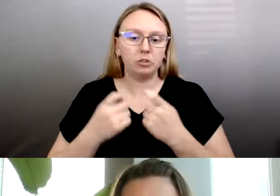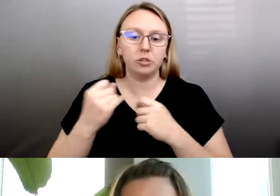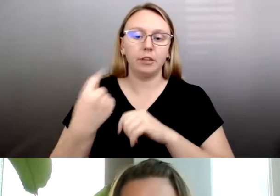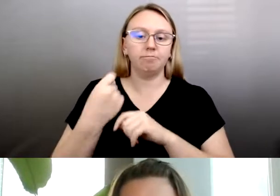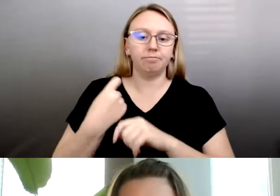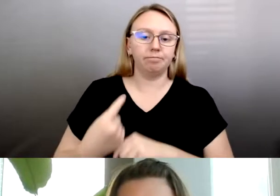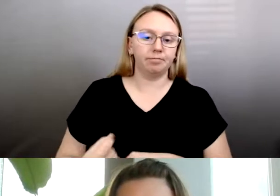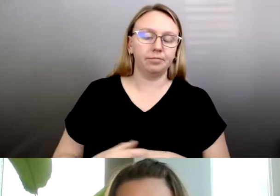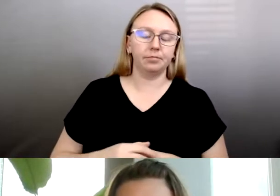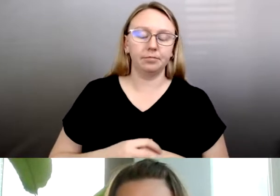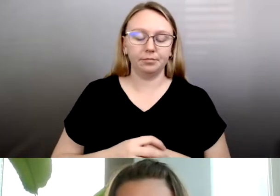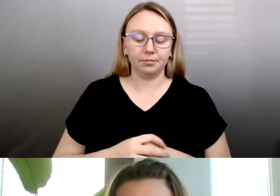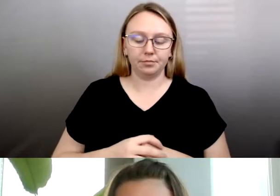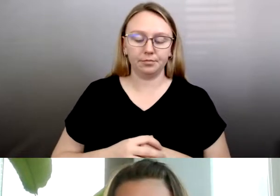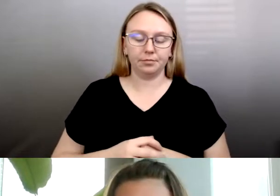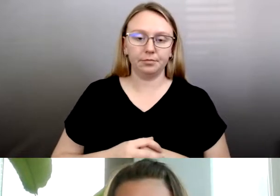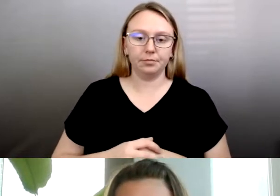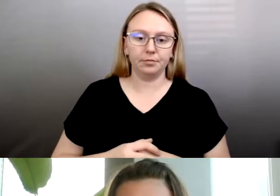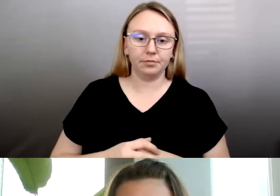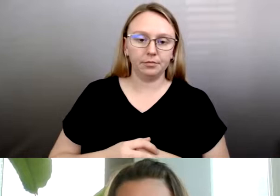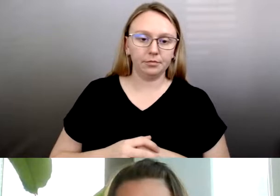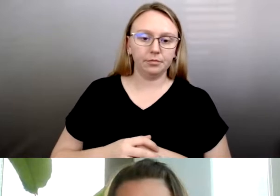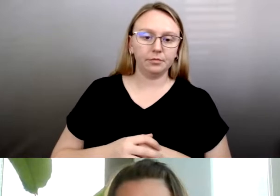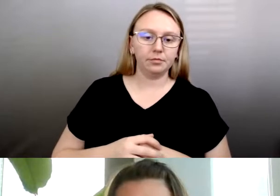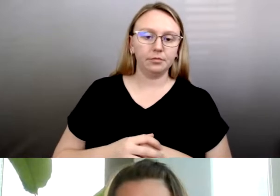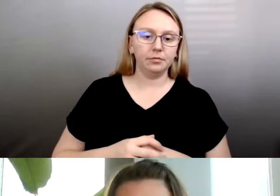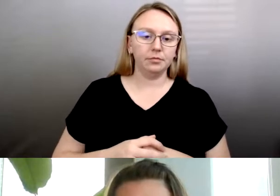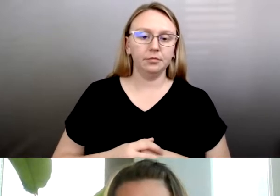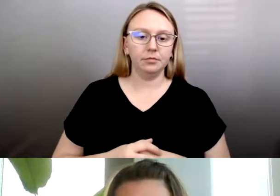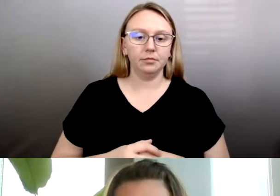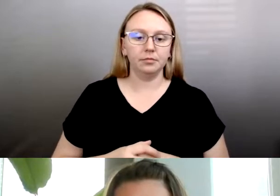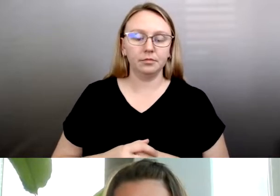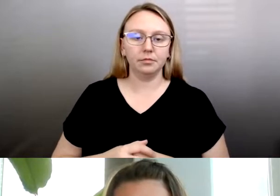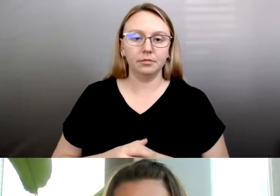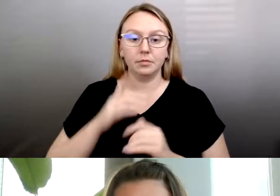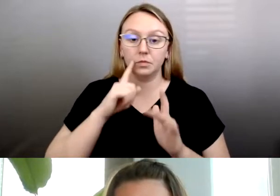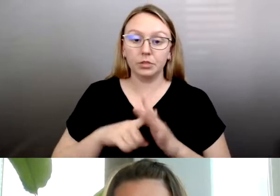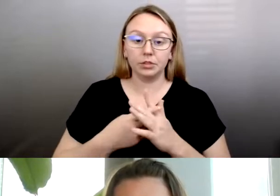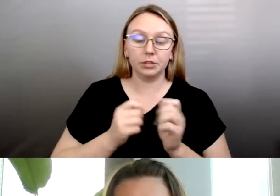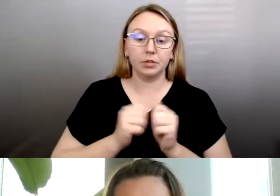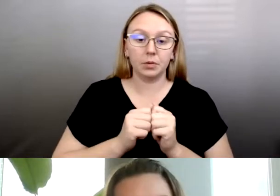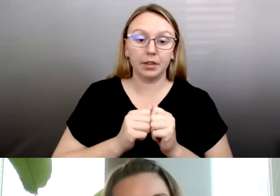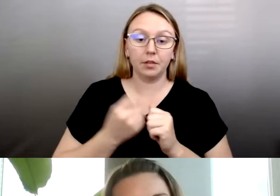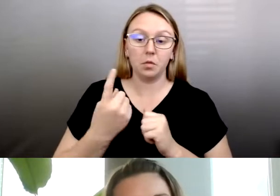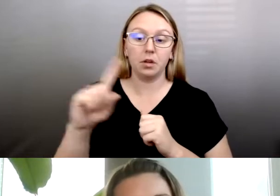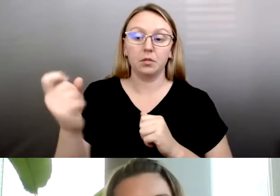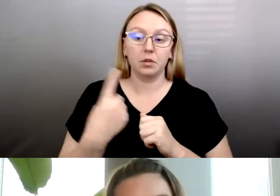the Q&A box. I'll just start with a